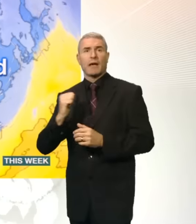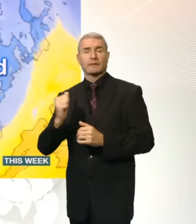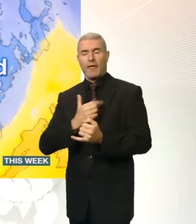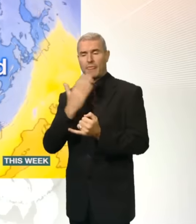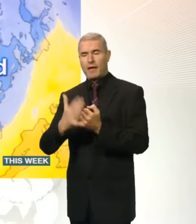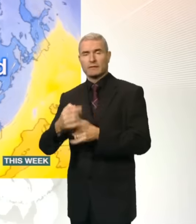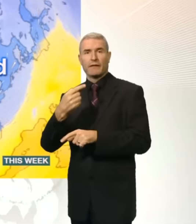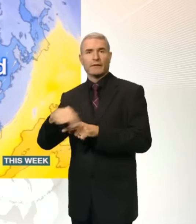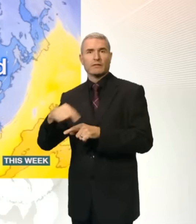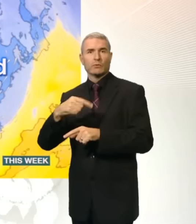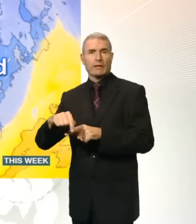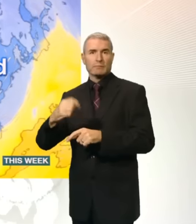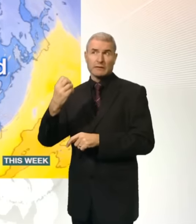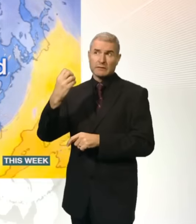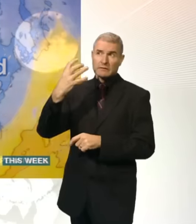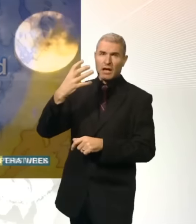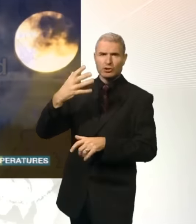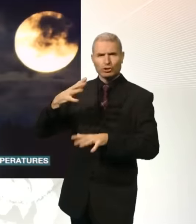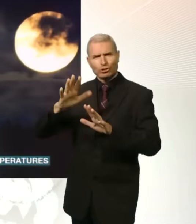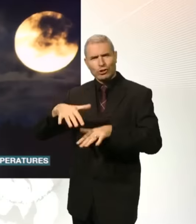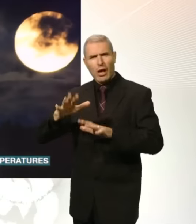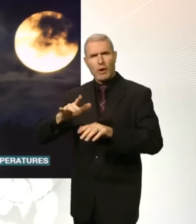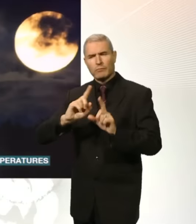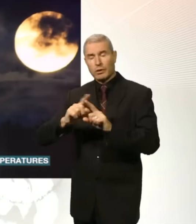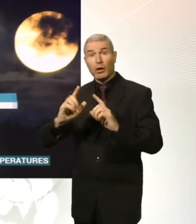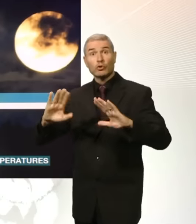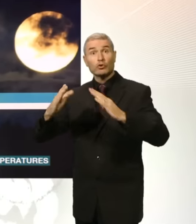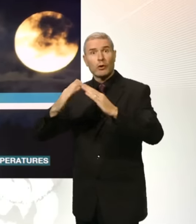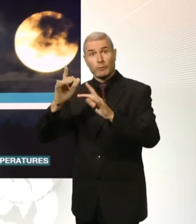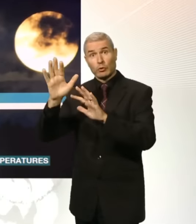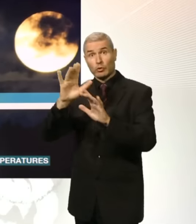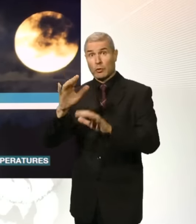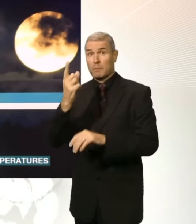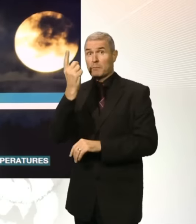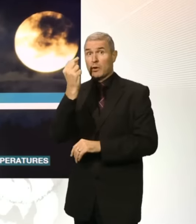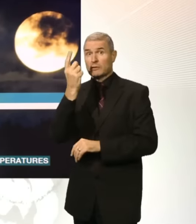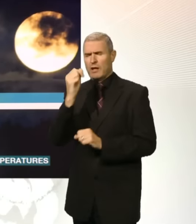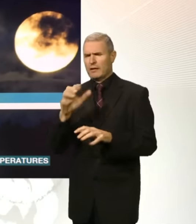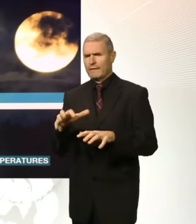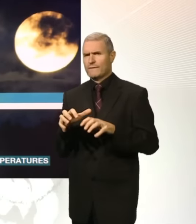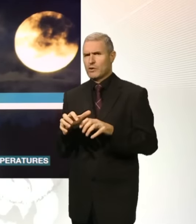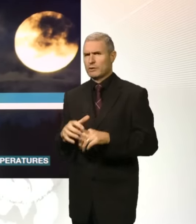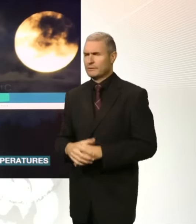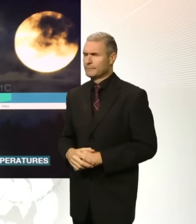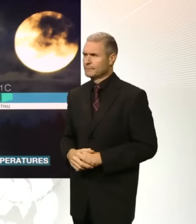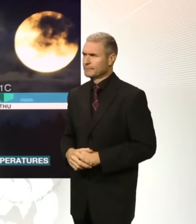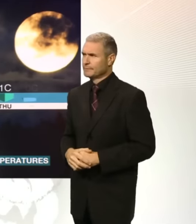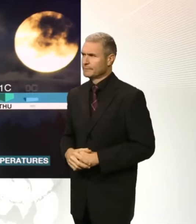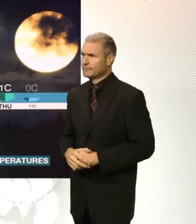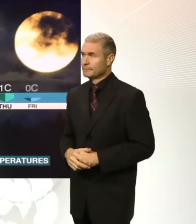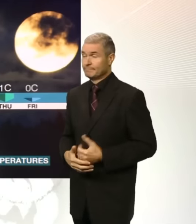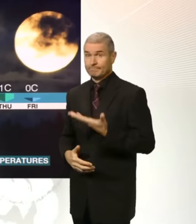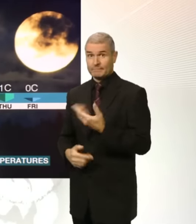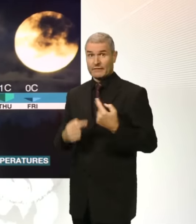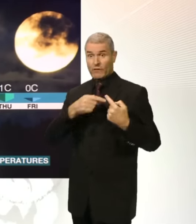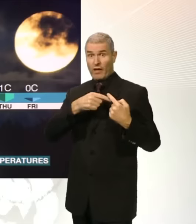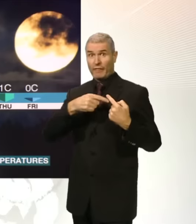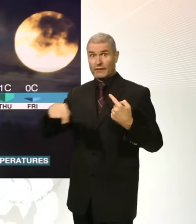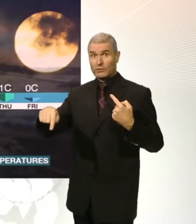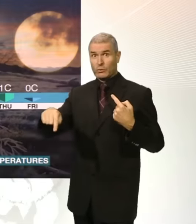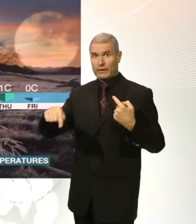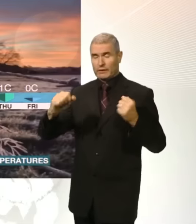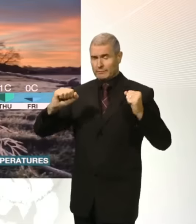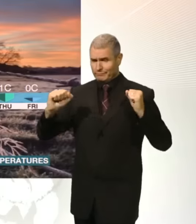introducing sunshine and showers, some of the wintrier on the higher ground, and also overnight frosts. This wonderful graph shows those